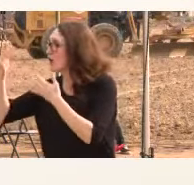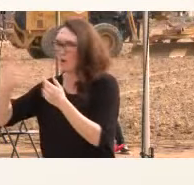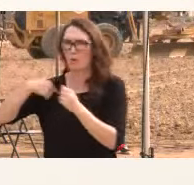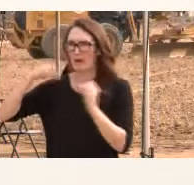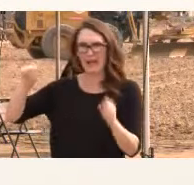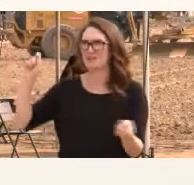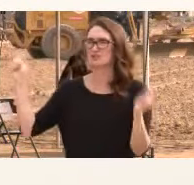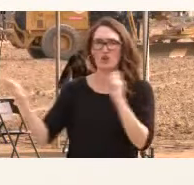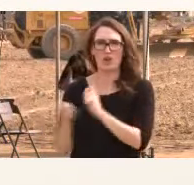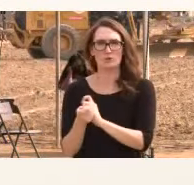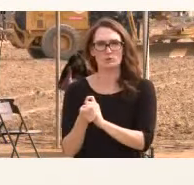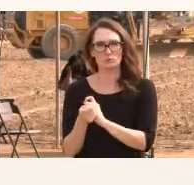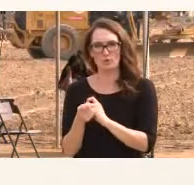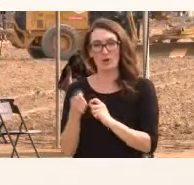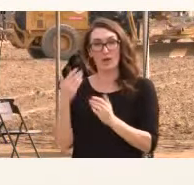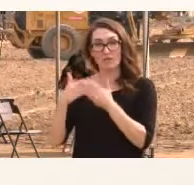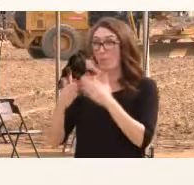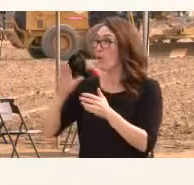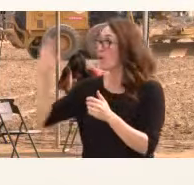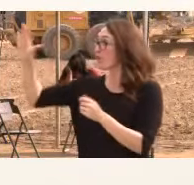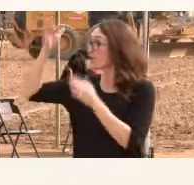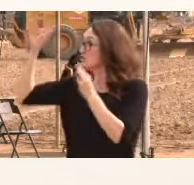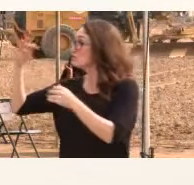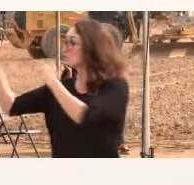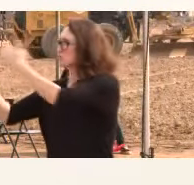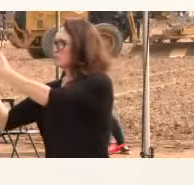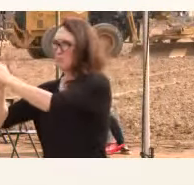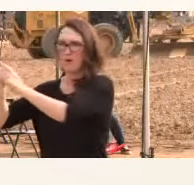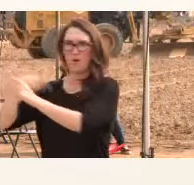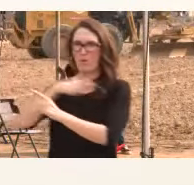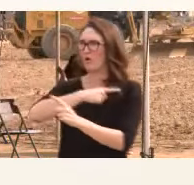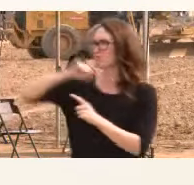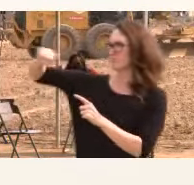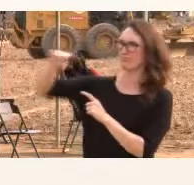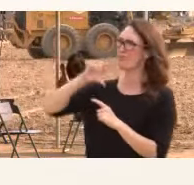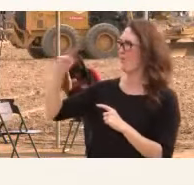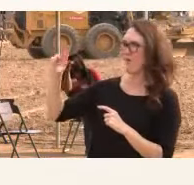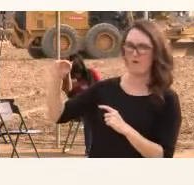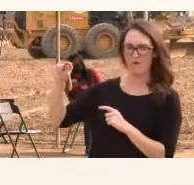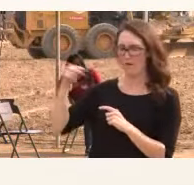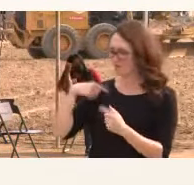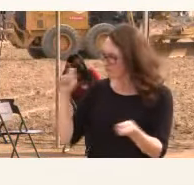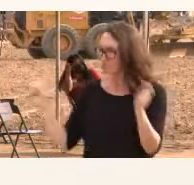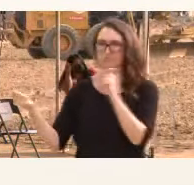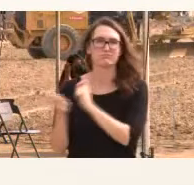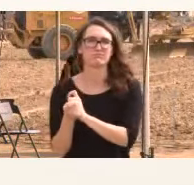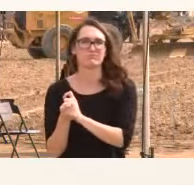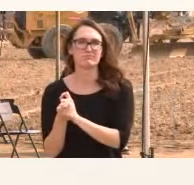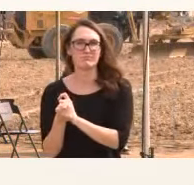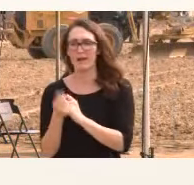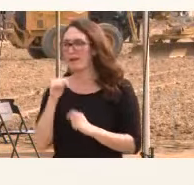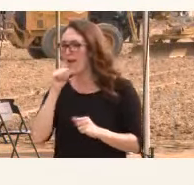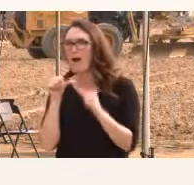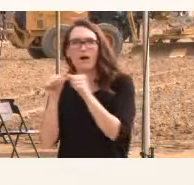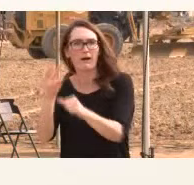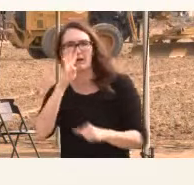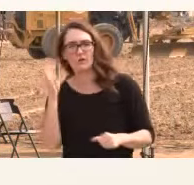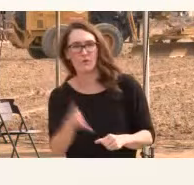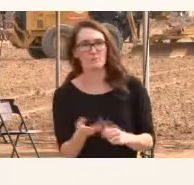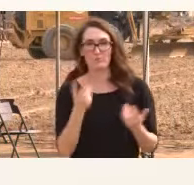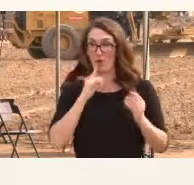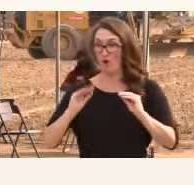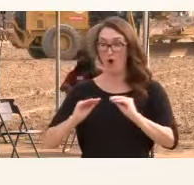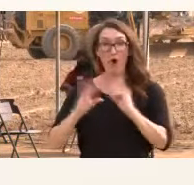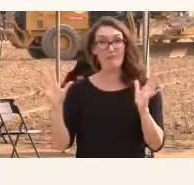to uplift neighborhoods through education and investment instead of abandoning them. It's evidence that electing people that